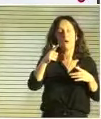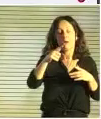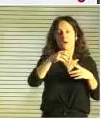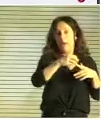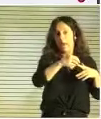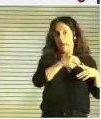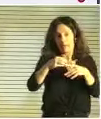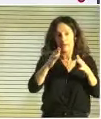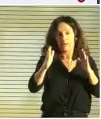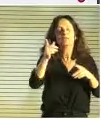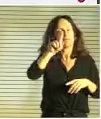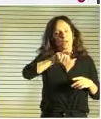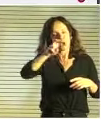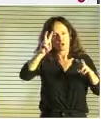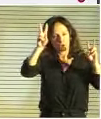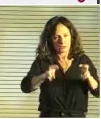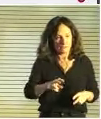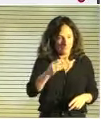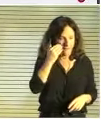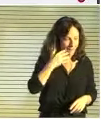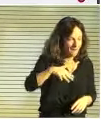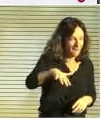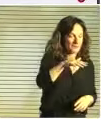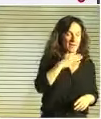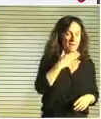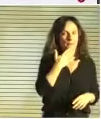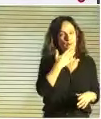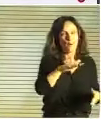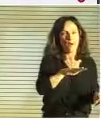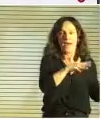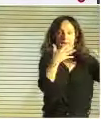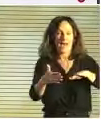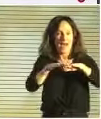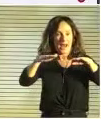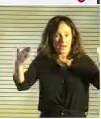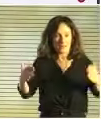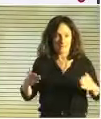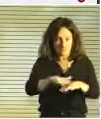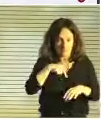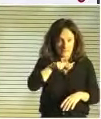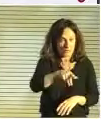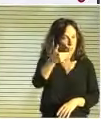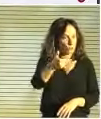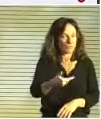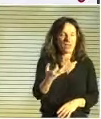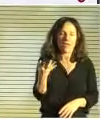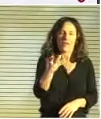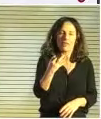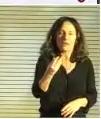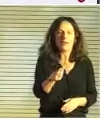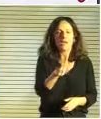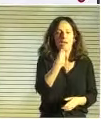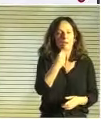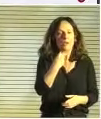important that we use more local products. I think the local value chain is so important.